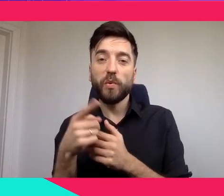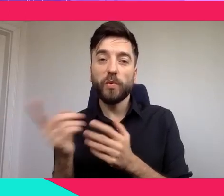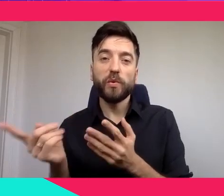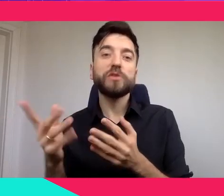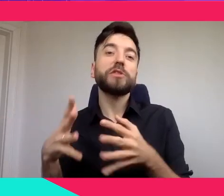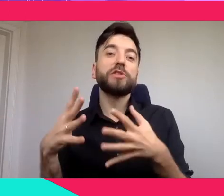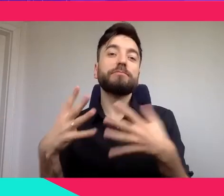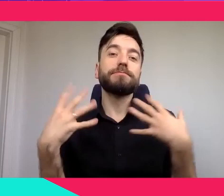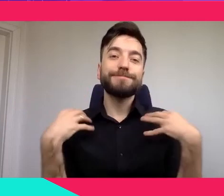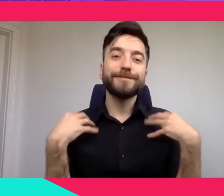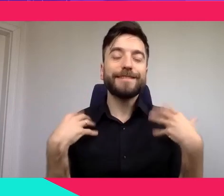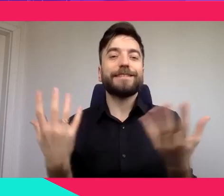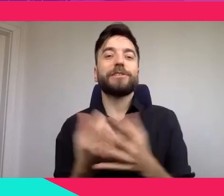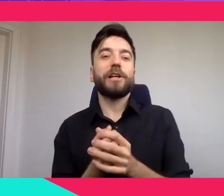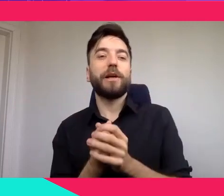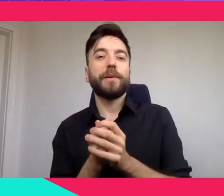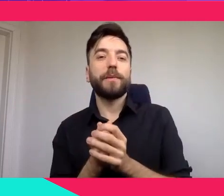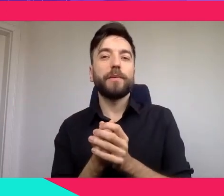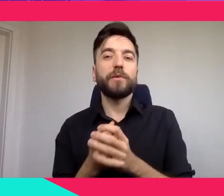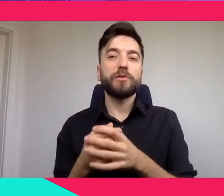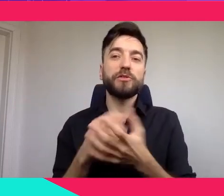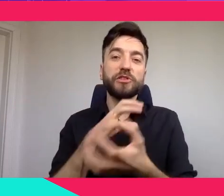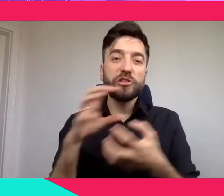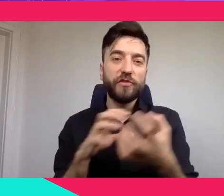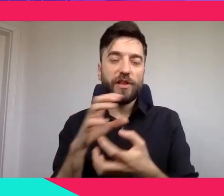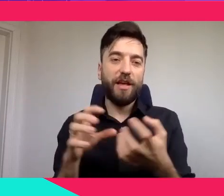trustworthy curation. But